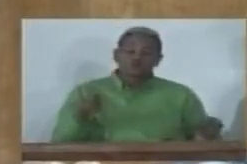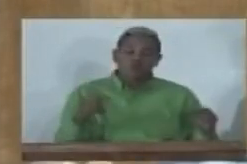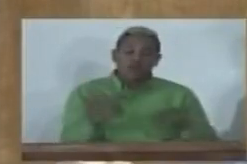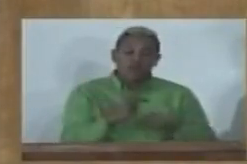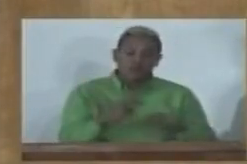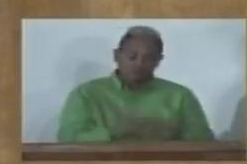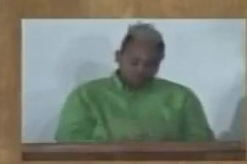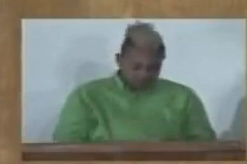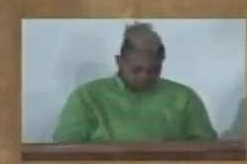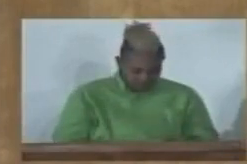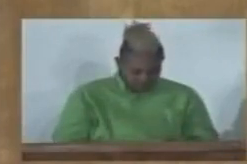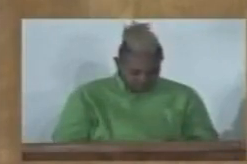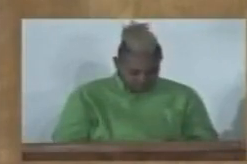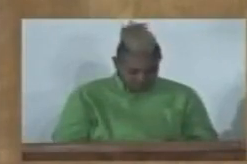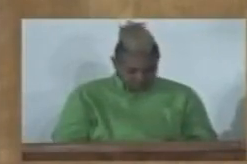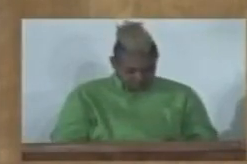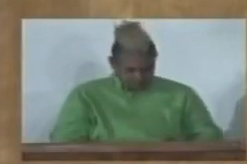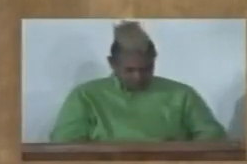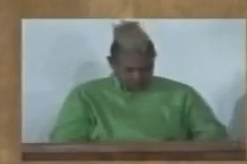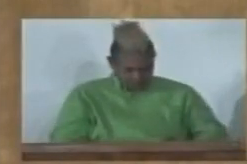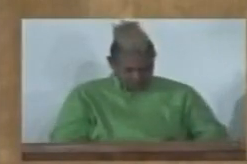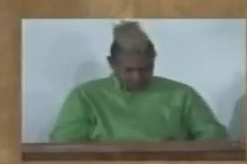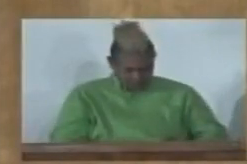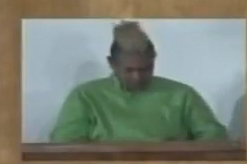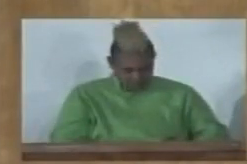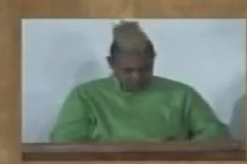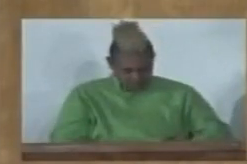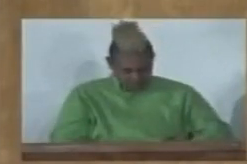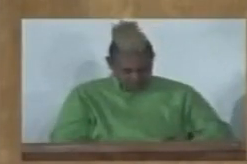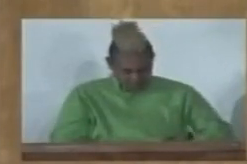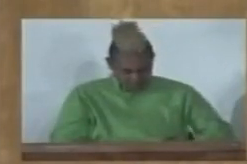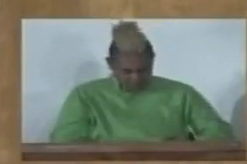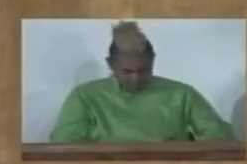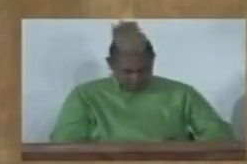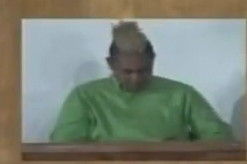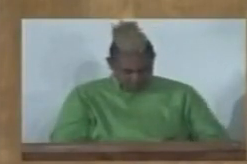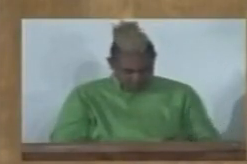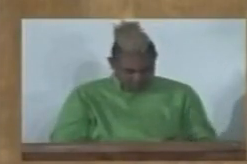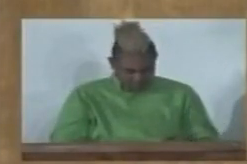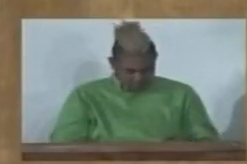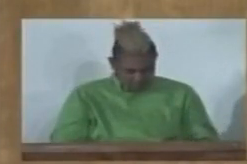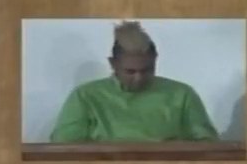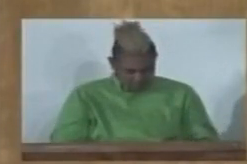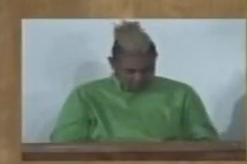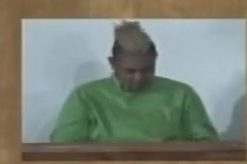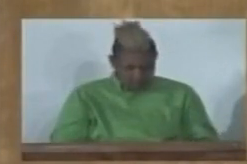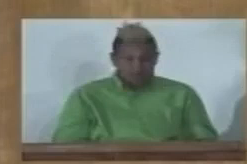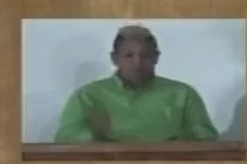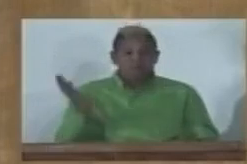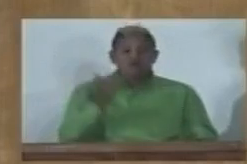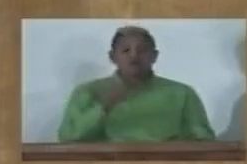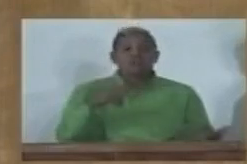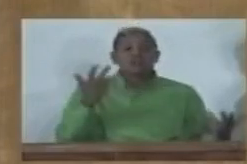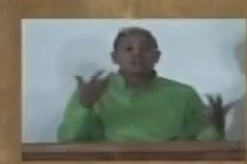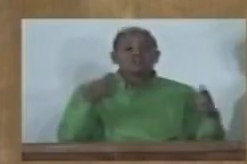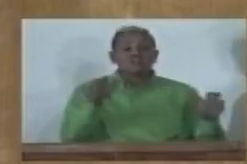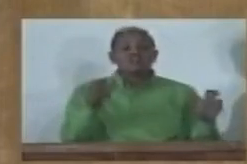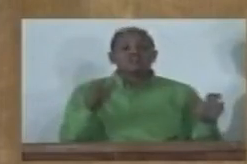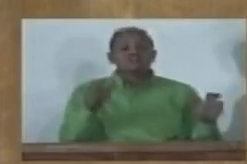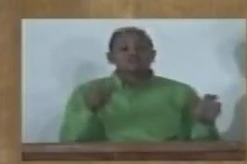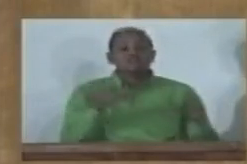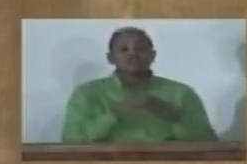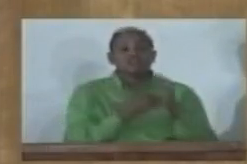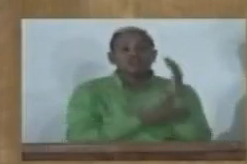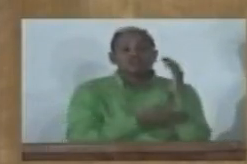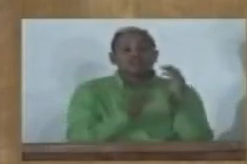network, which brought a number of investment in the country. That's part of the 18 years that you don't like, you know. But that's part of the 18